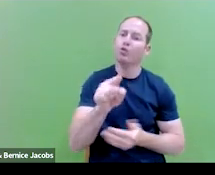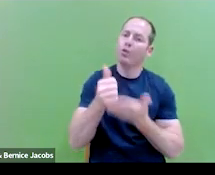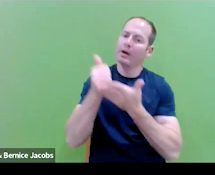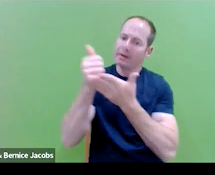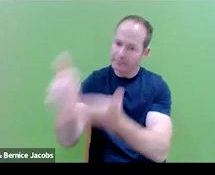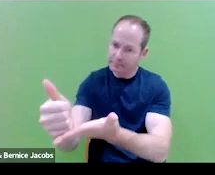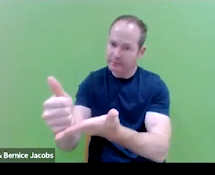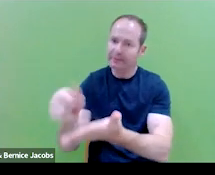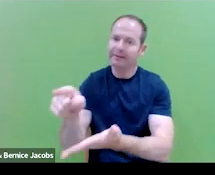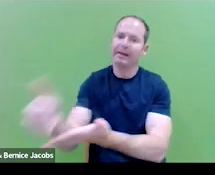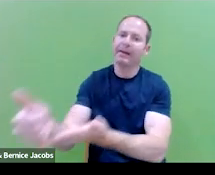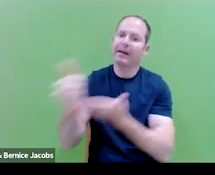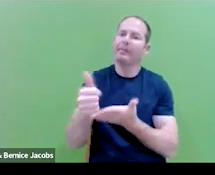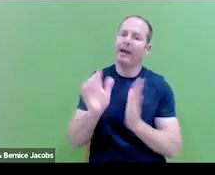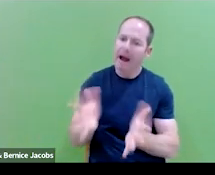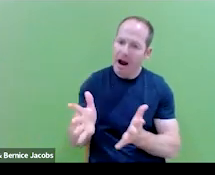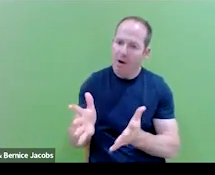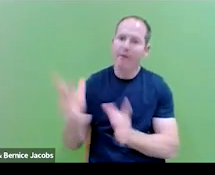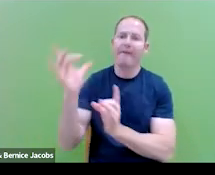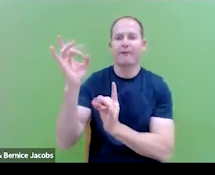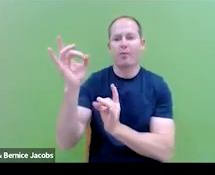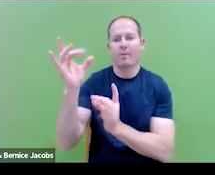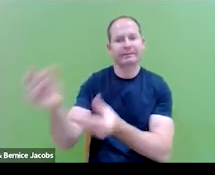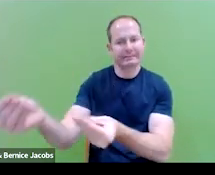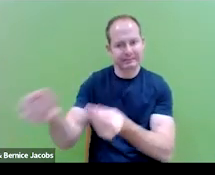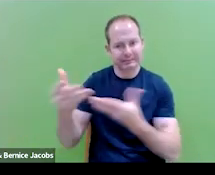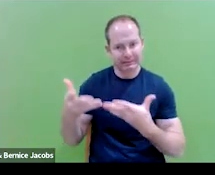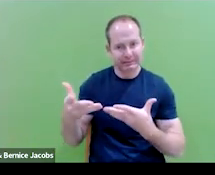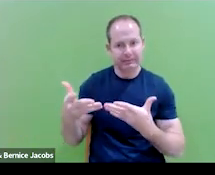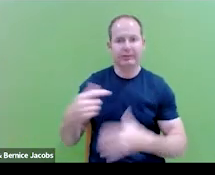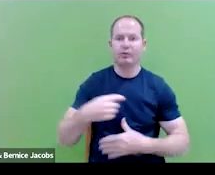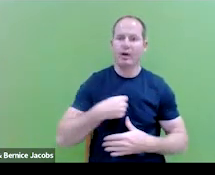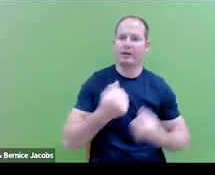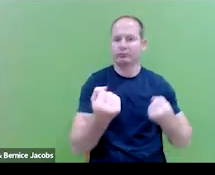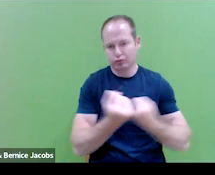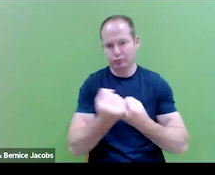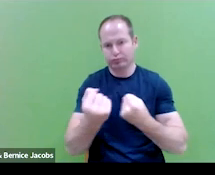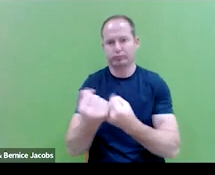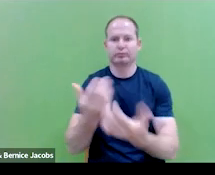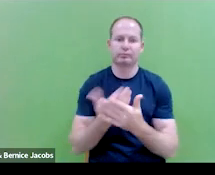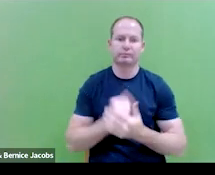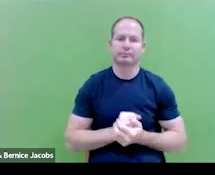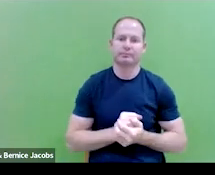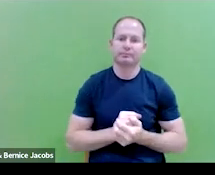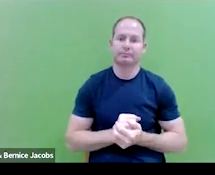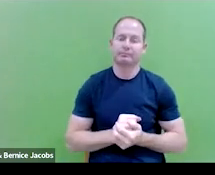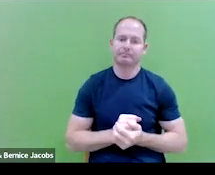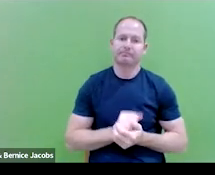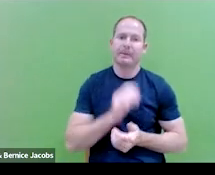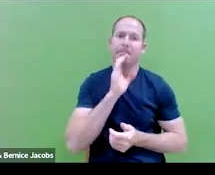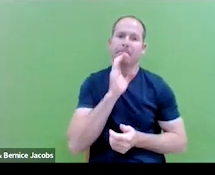clients I have expect people with disabilities to give their expertise on their disability experience for